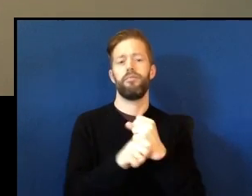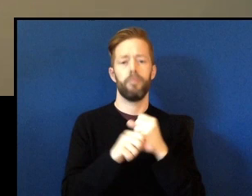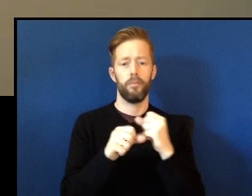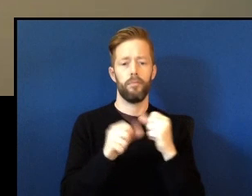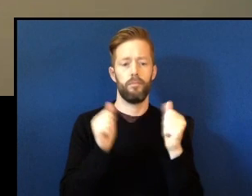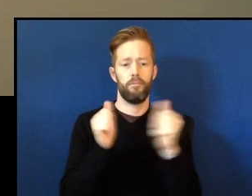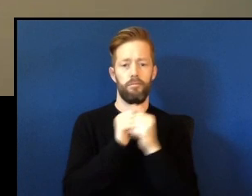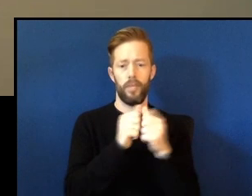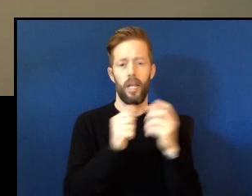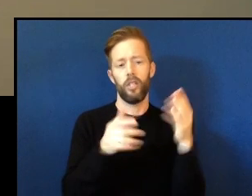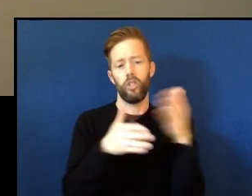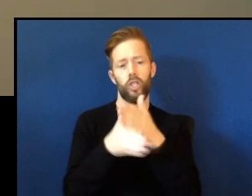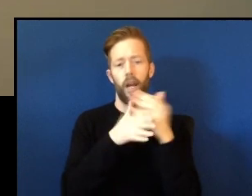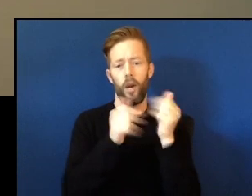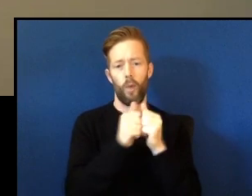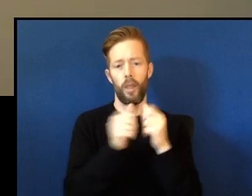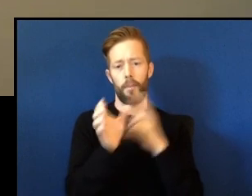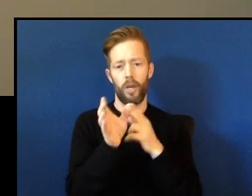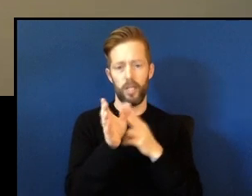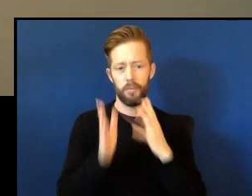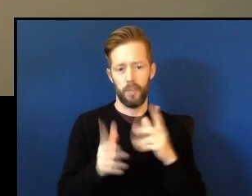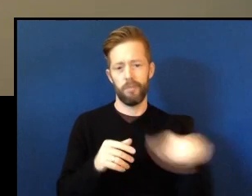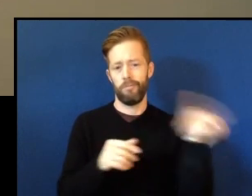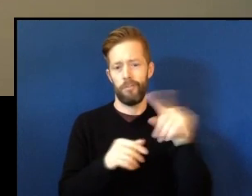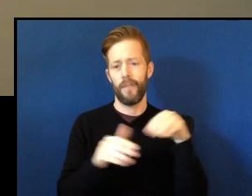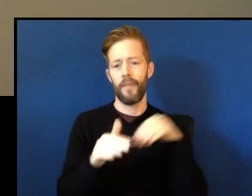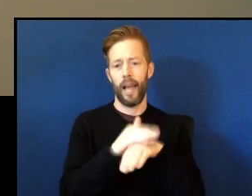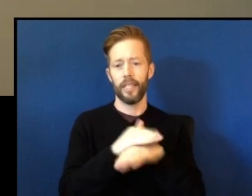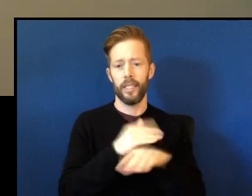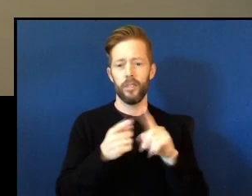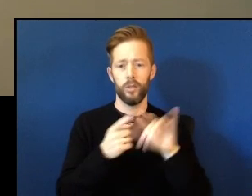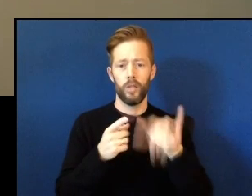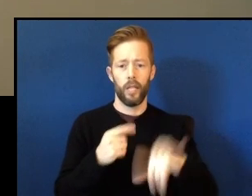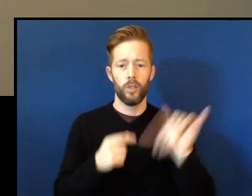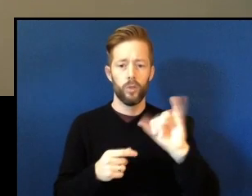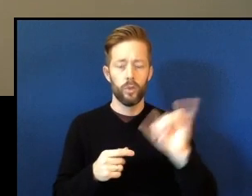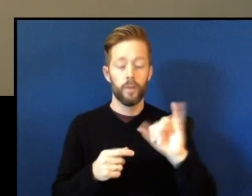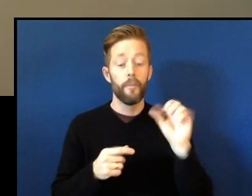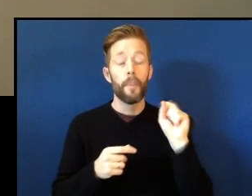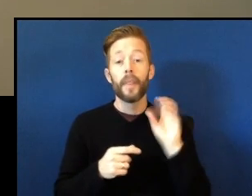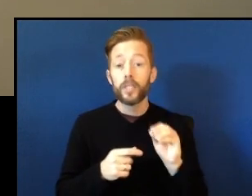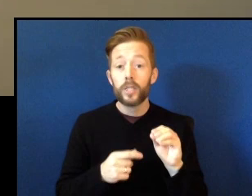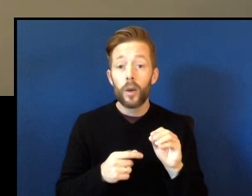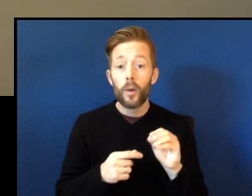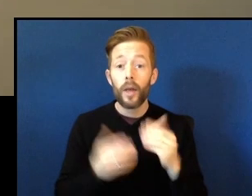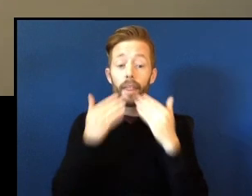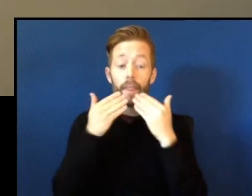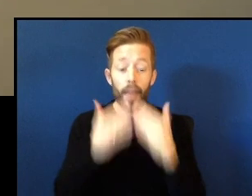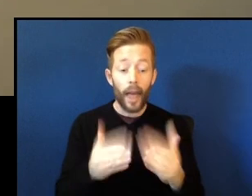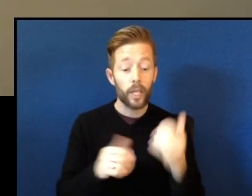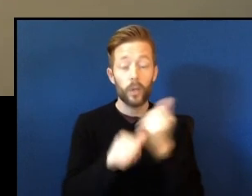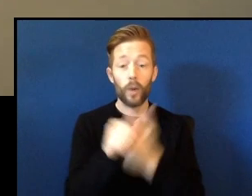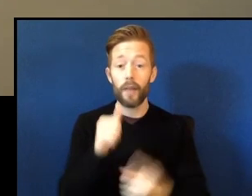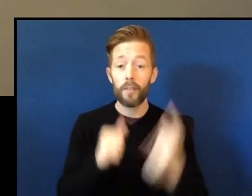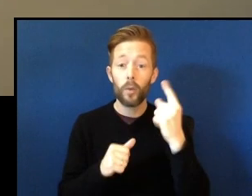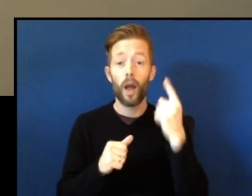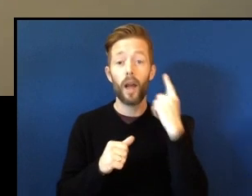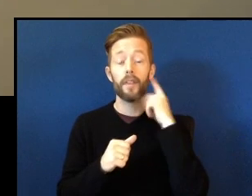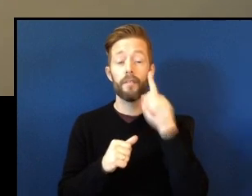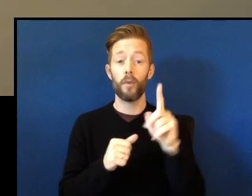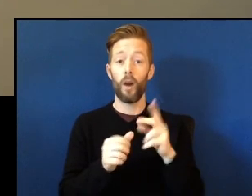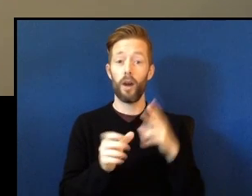list and then share it with all of the participants so you all have access to that as well. So thank you everyone